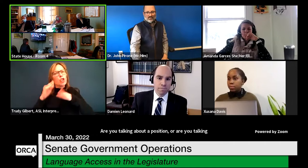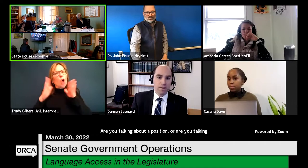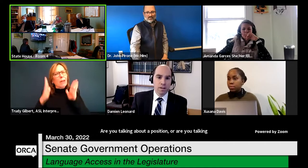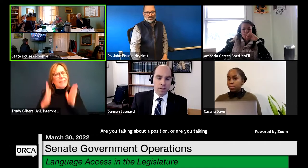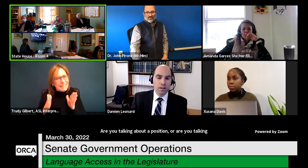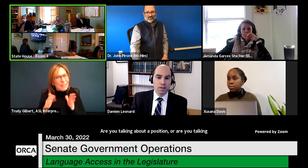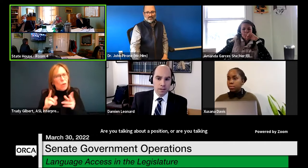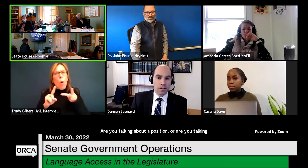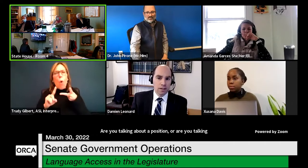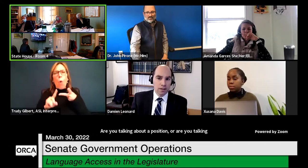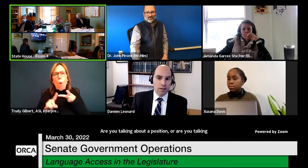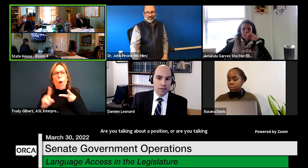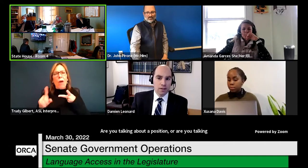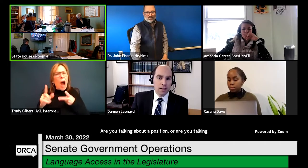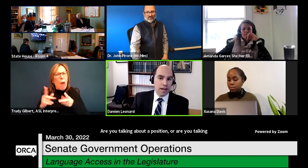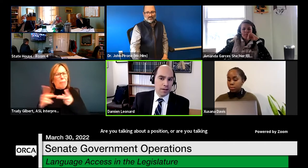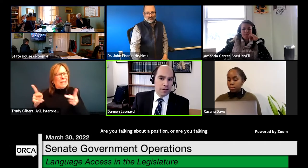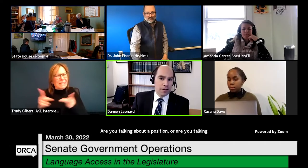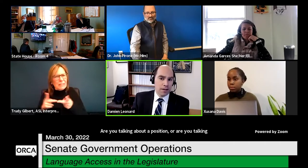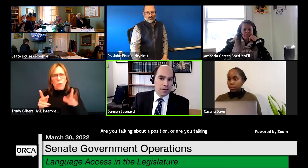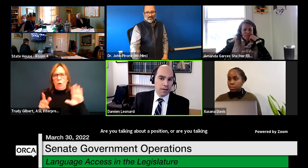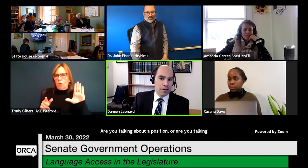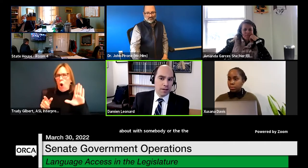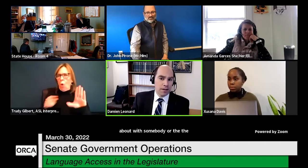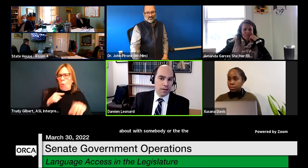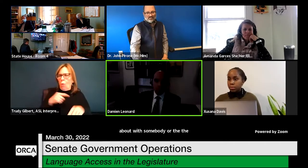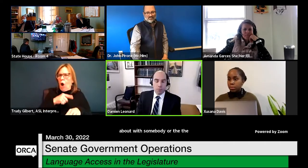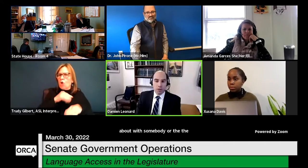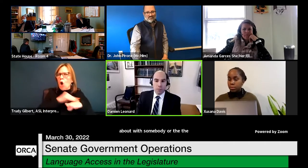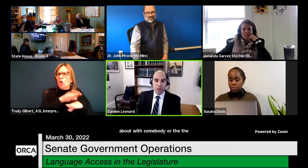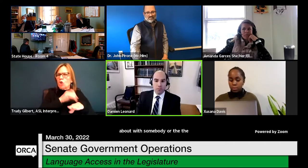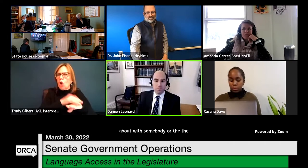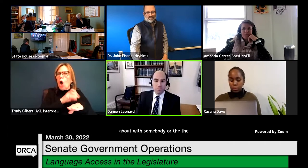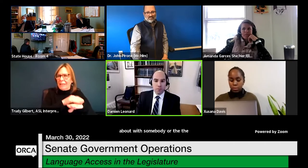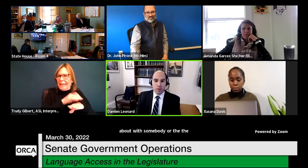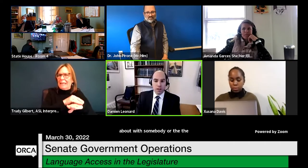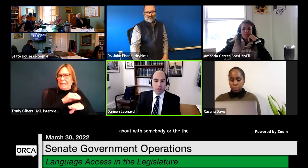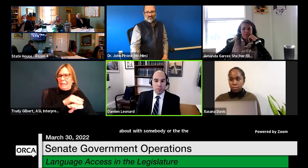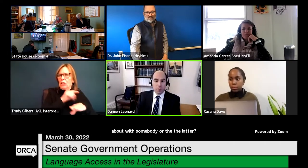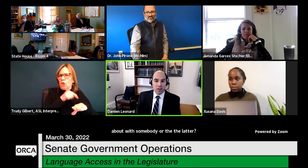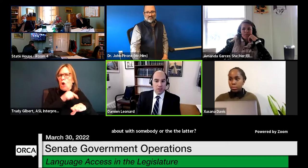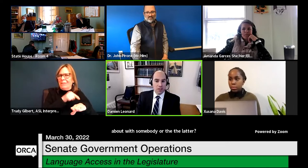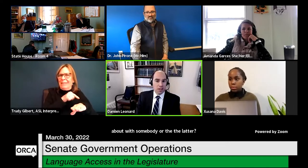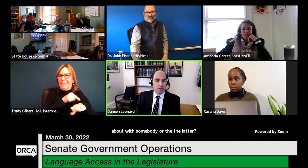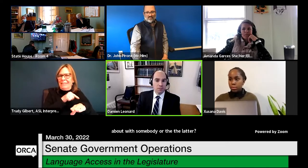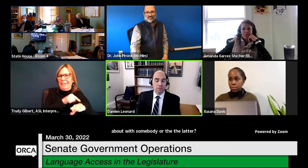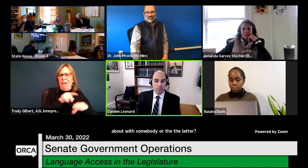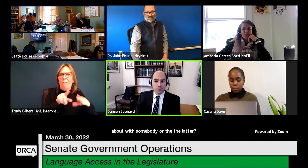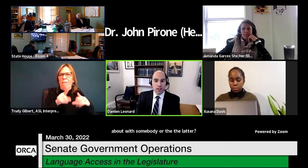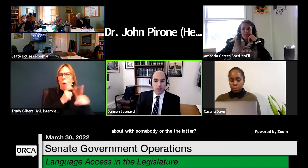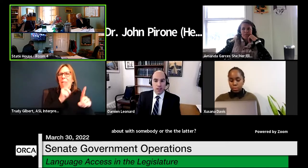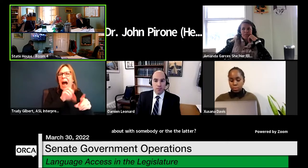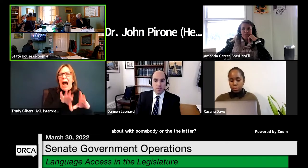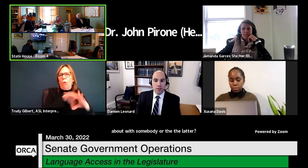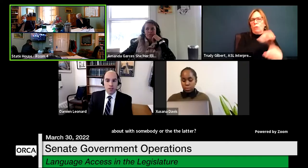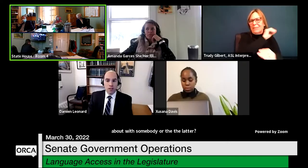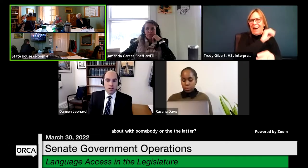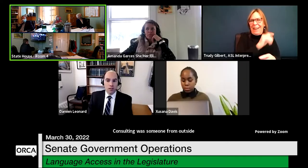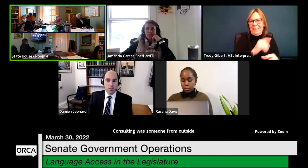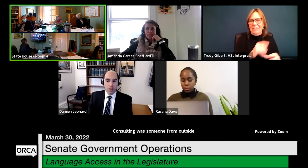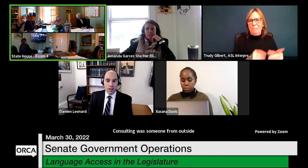or what? The latter consulting with someone from, uh, from outside. Um,